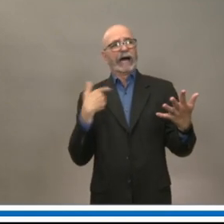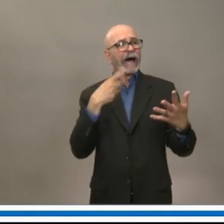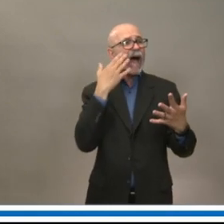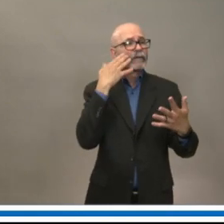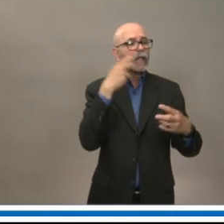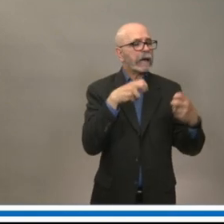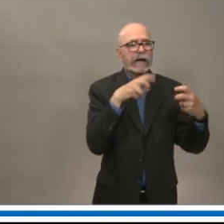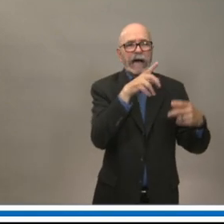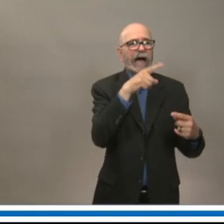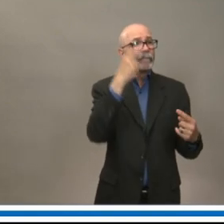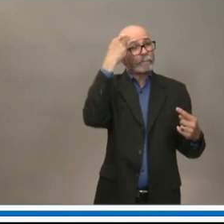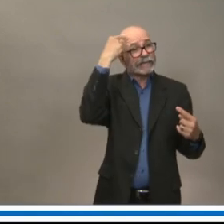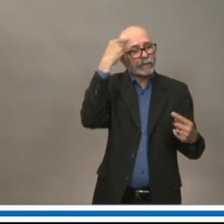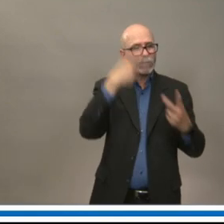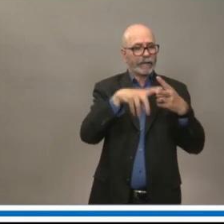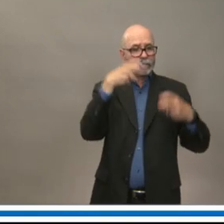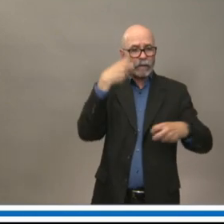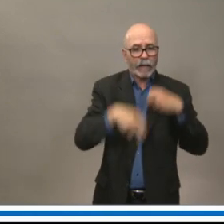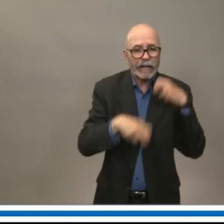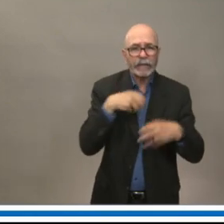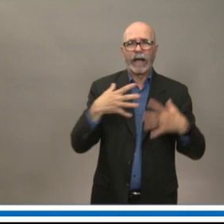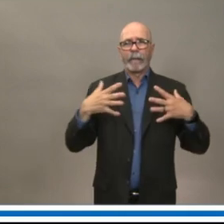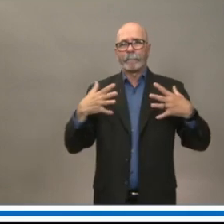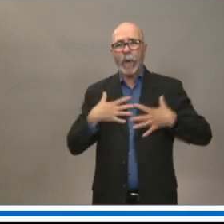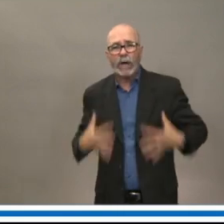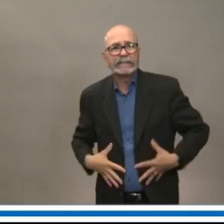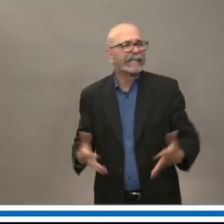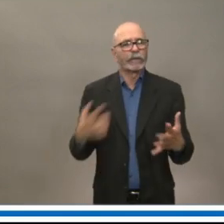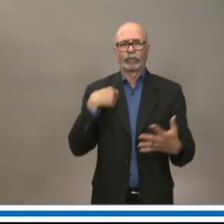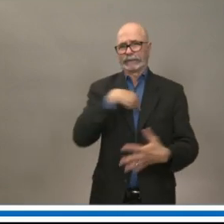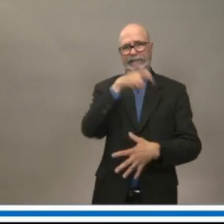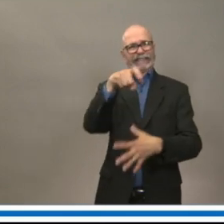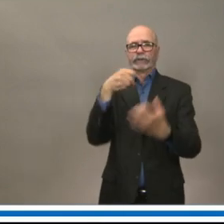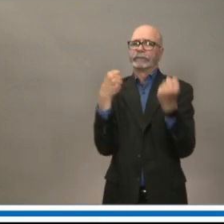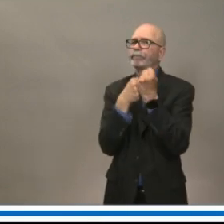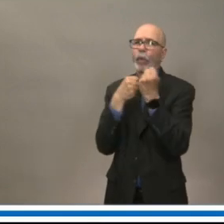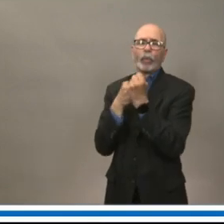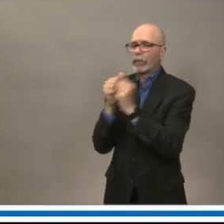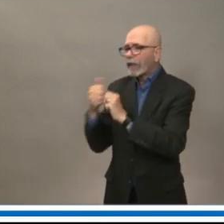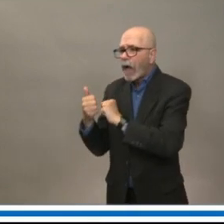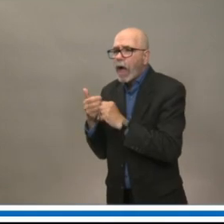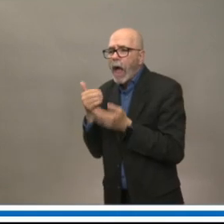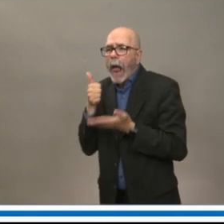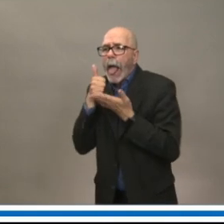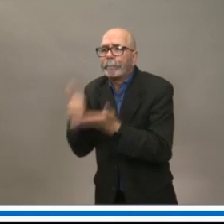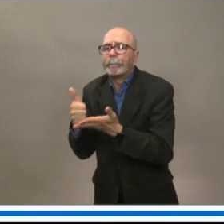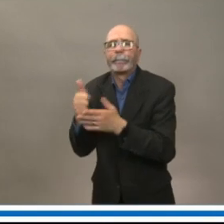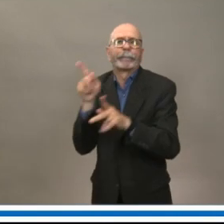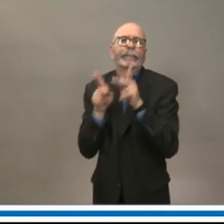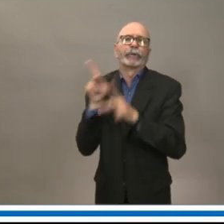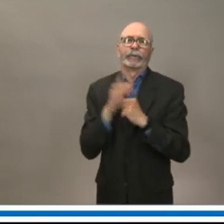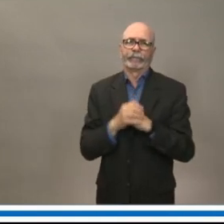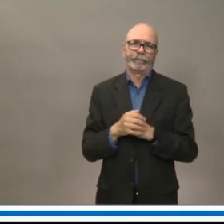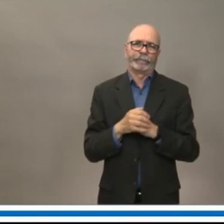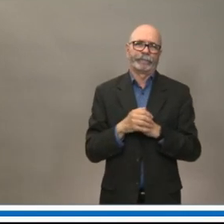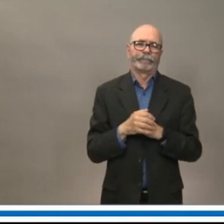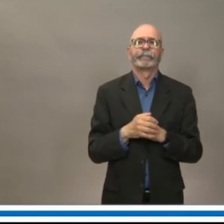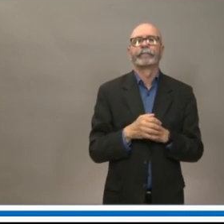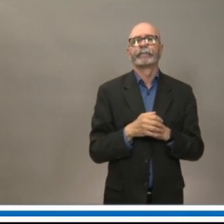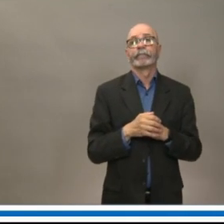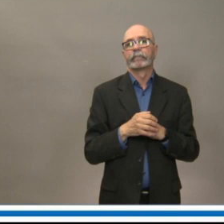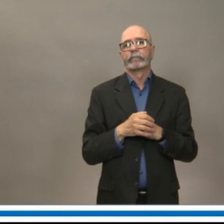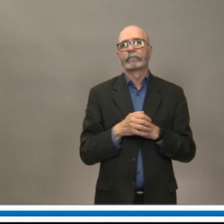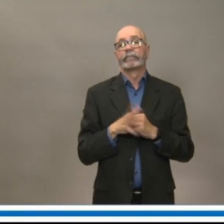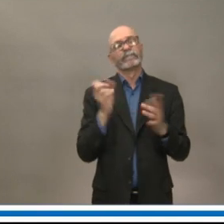extra supports and acknowledgement of the challenge that they may be facing at this time. Thank you, Dr. Strang, and great